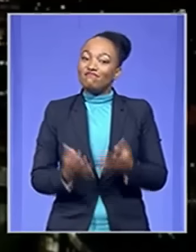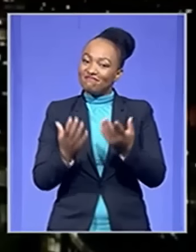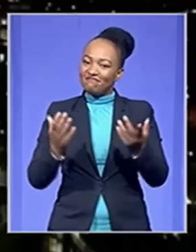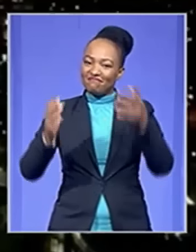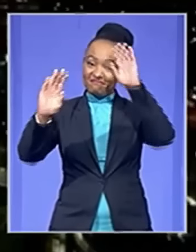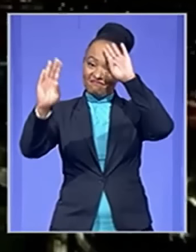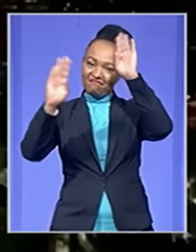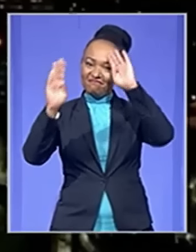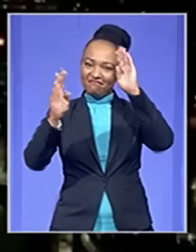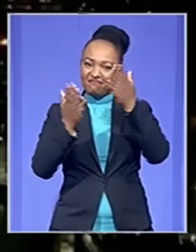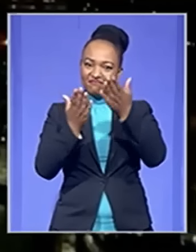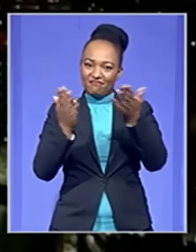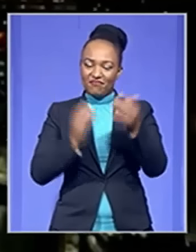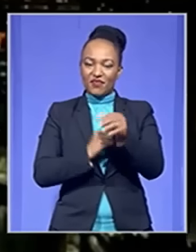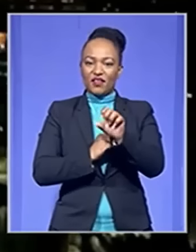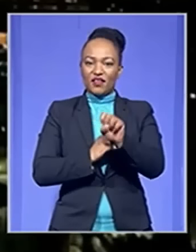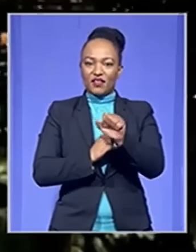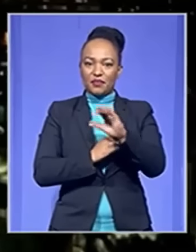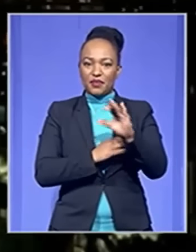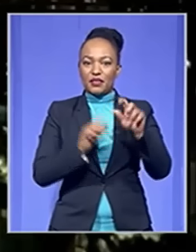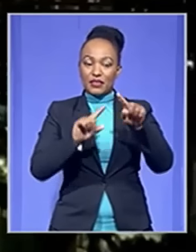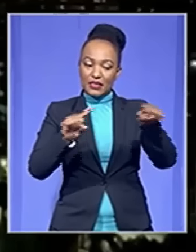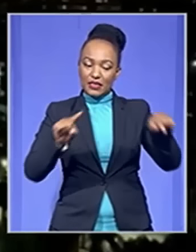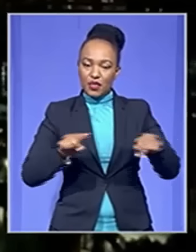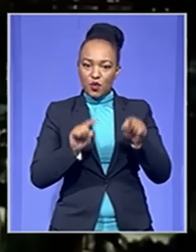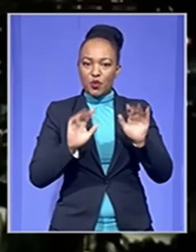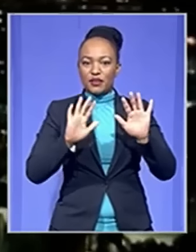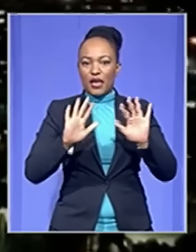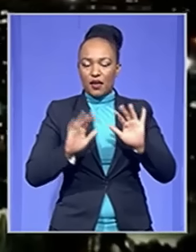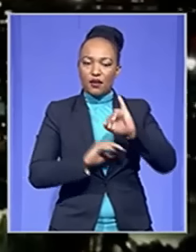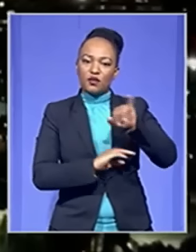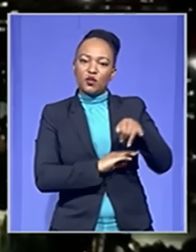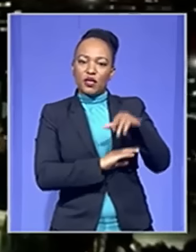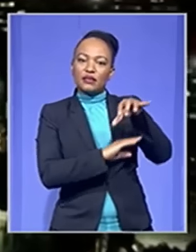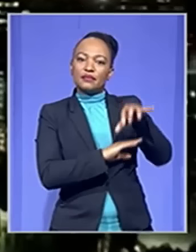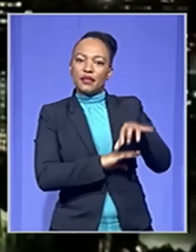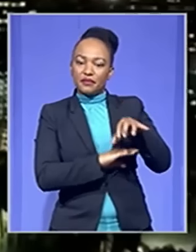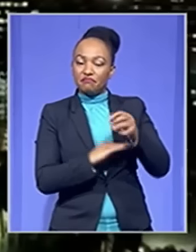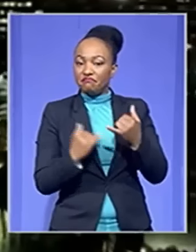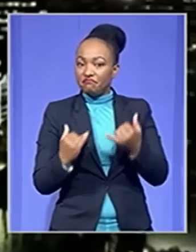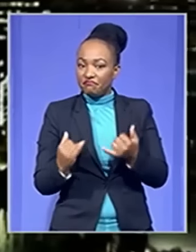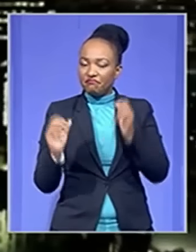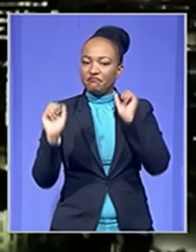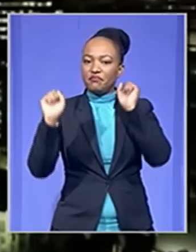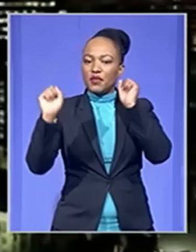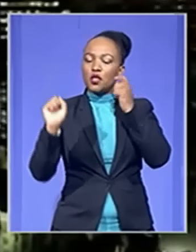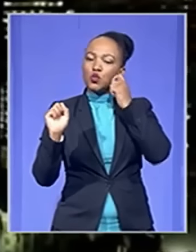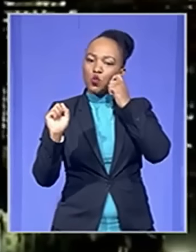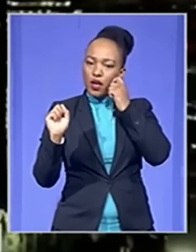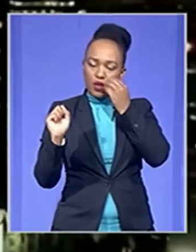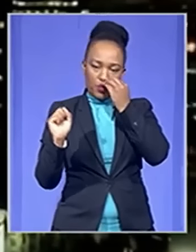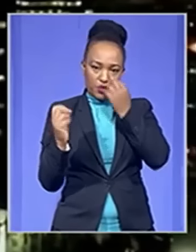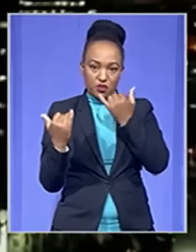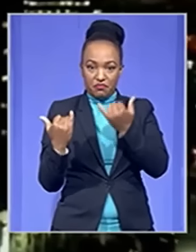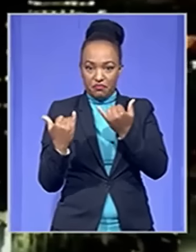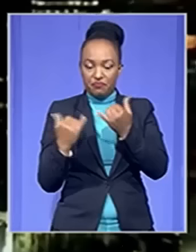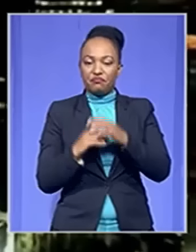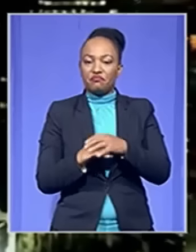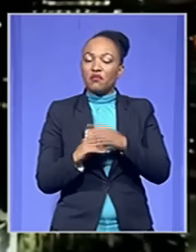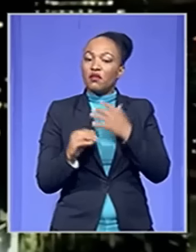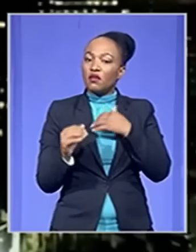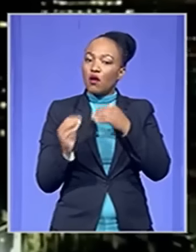Kathamalalo go tswa SABC Studio 10 Auckland Park, Johannesburg. Re go tlisetsa kgaso ya dikgang tsa Setswana. A re